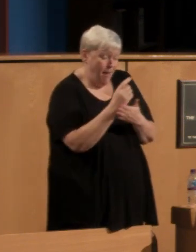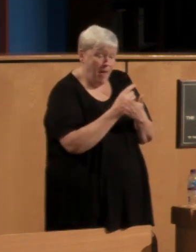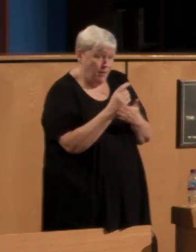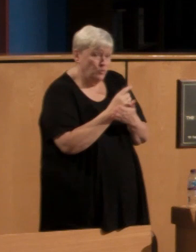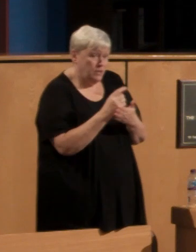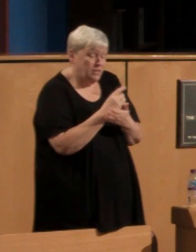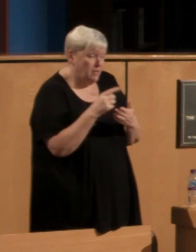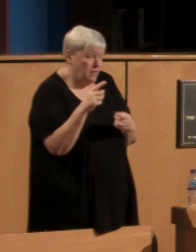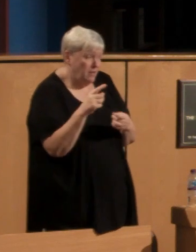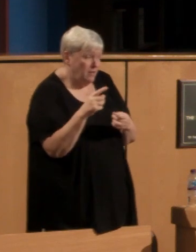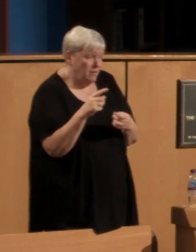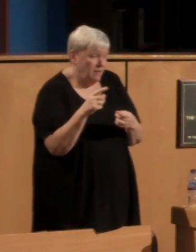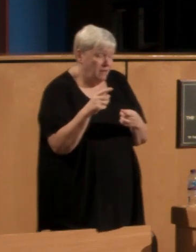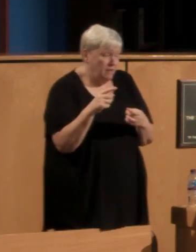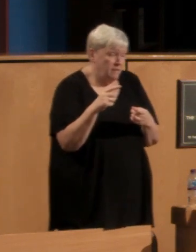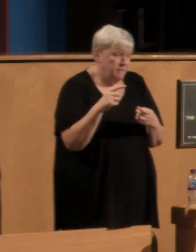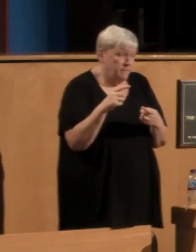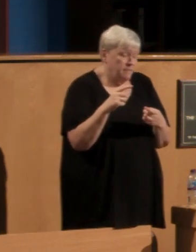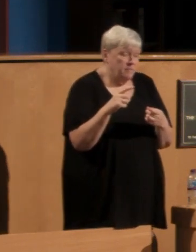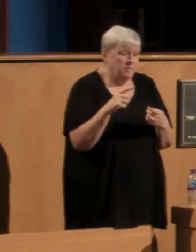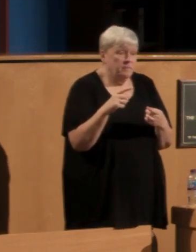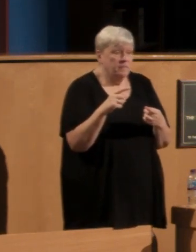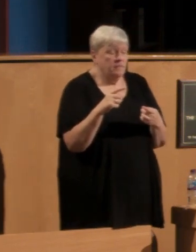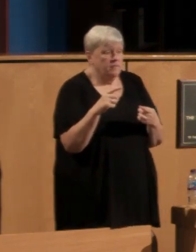of taking a moment to be like, okay,